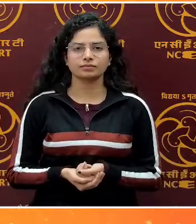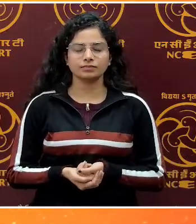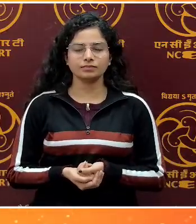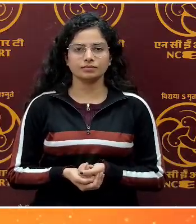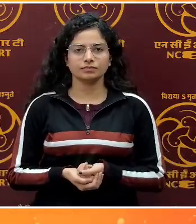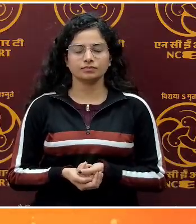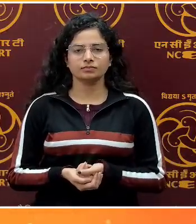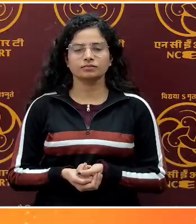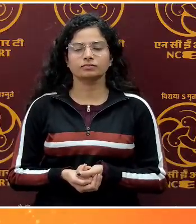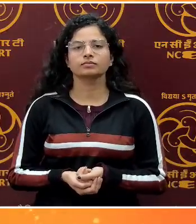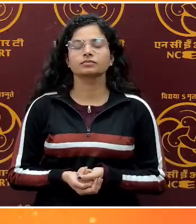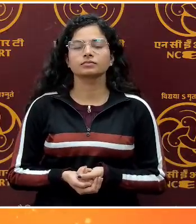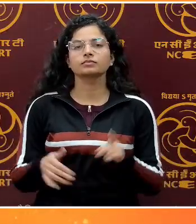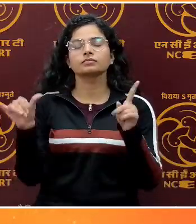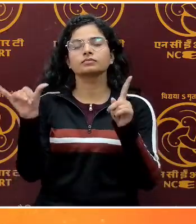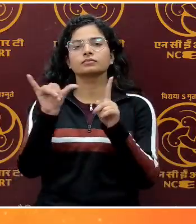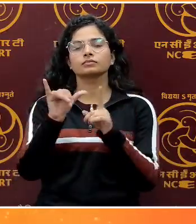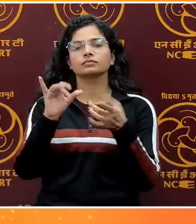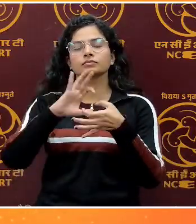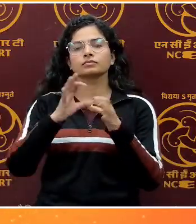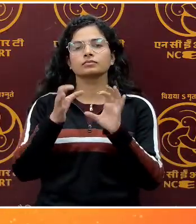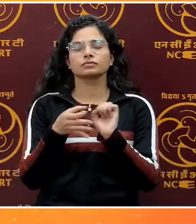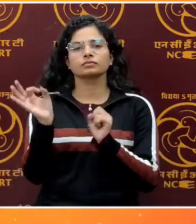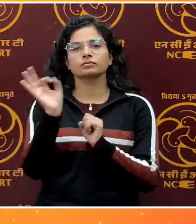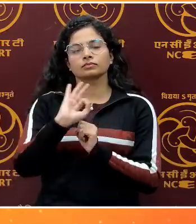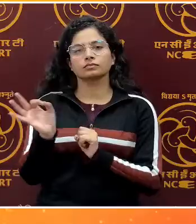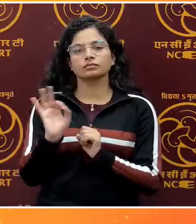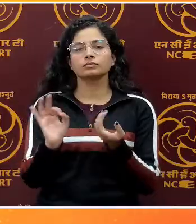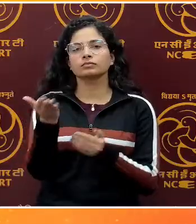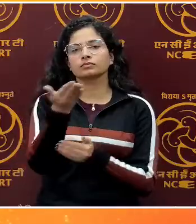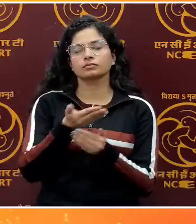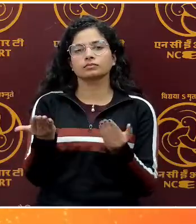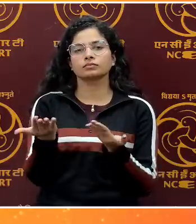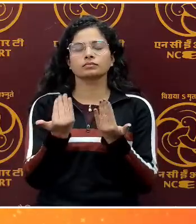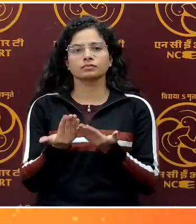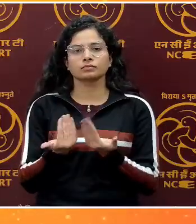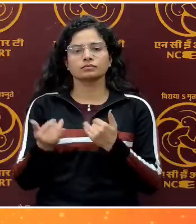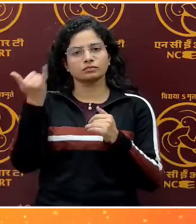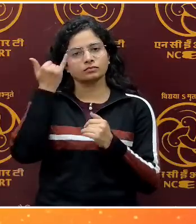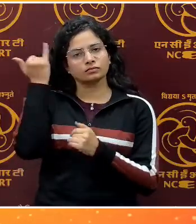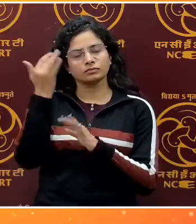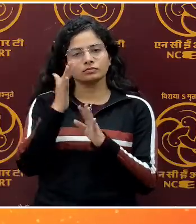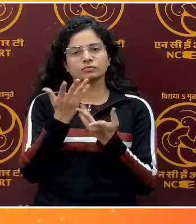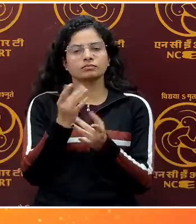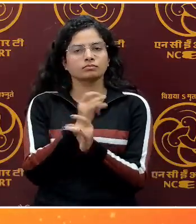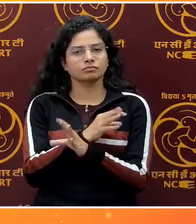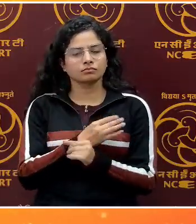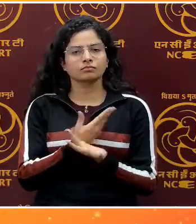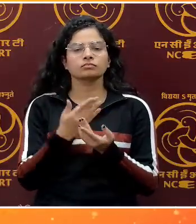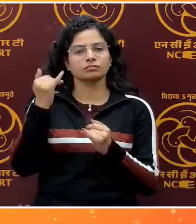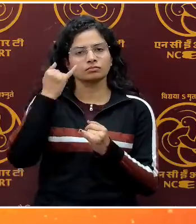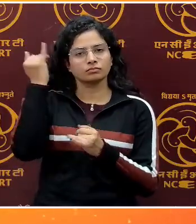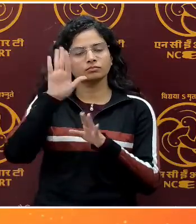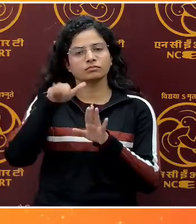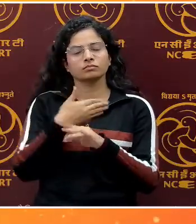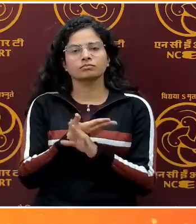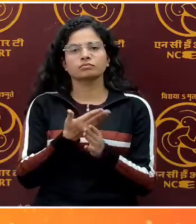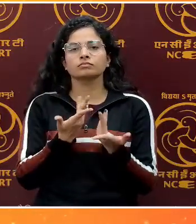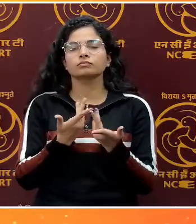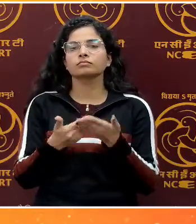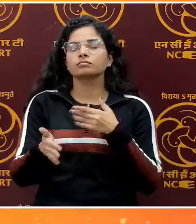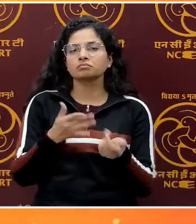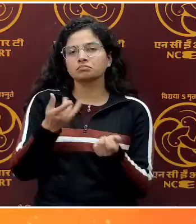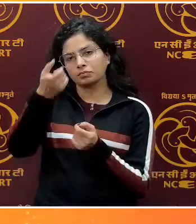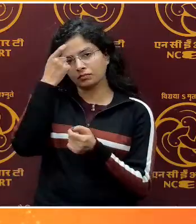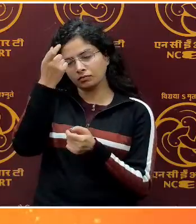tth.class8@ciet.nic.in. And on our YouTube handle NCERT Official as well, you can send us your questions, suggestions, your feedback or any problem that you might